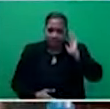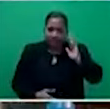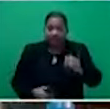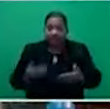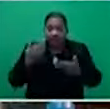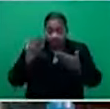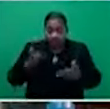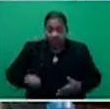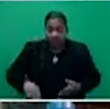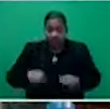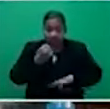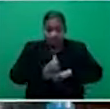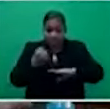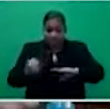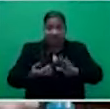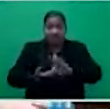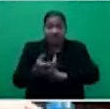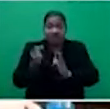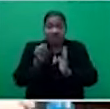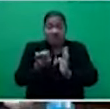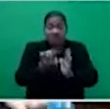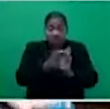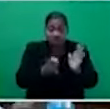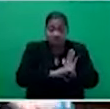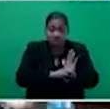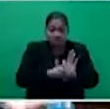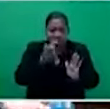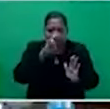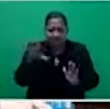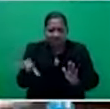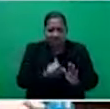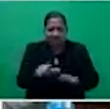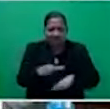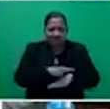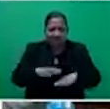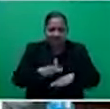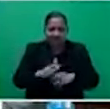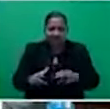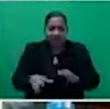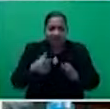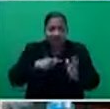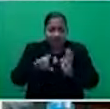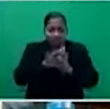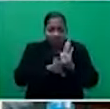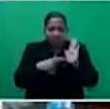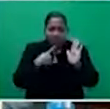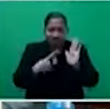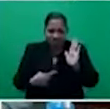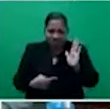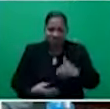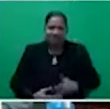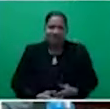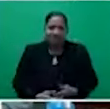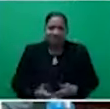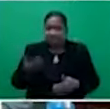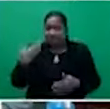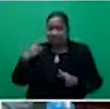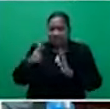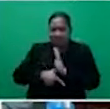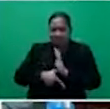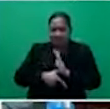that constitution, could not have taken away land without the consent of the landowners. The land laws were still in place. So it's